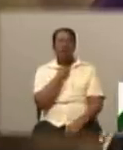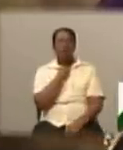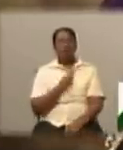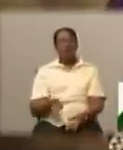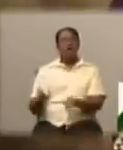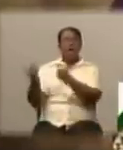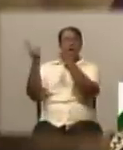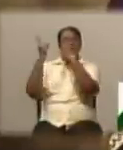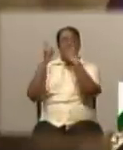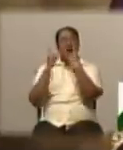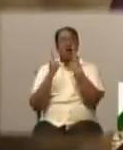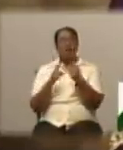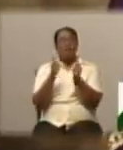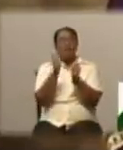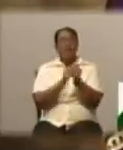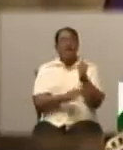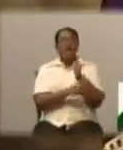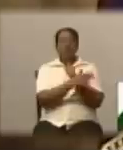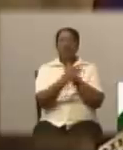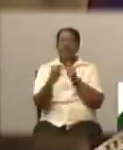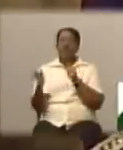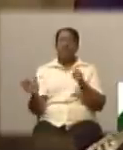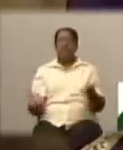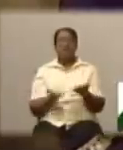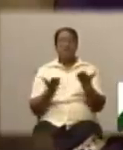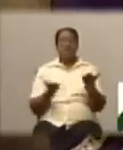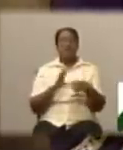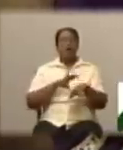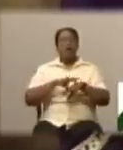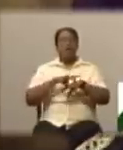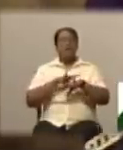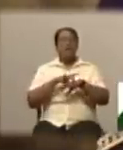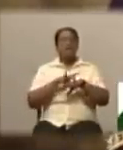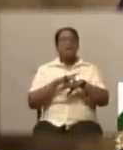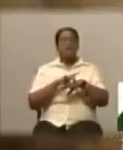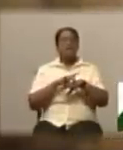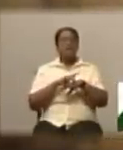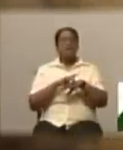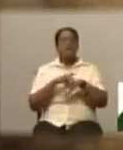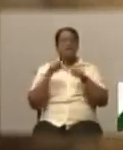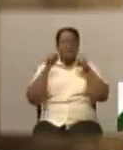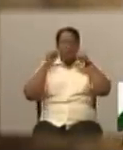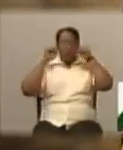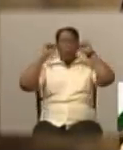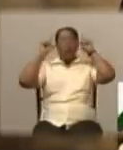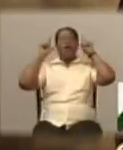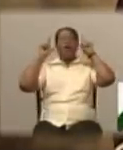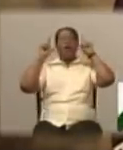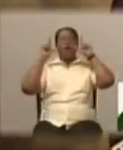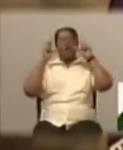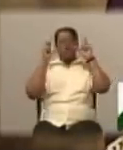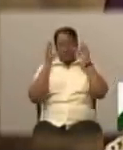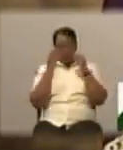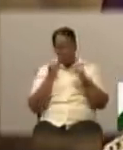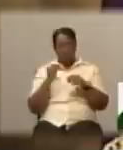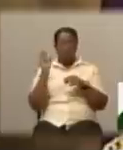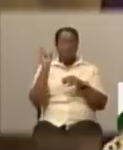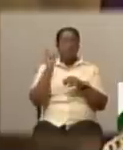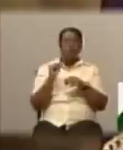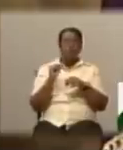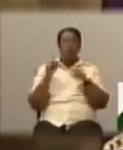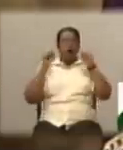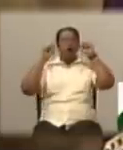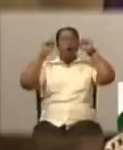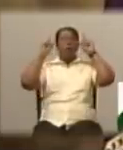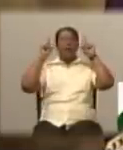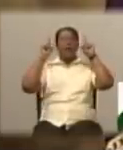down on every living man on the face of the earth. Stay awake, praying at all times for the